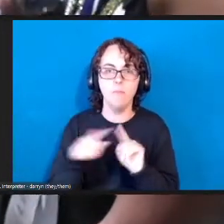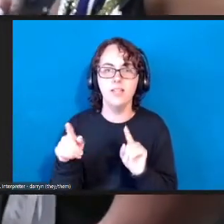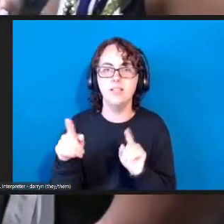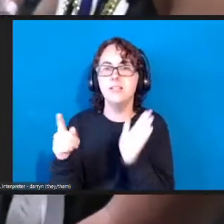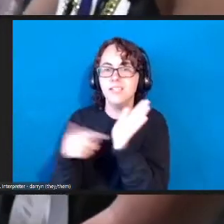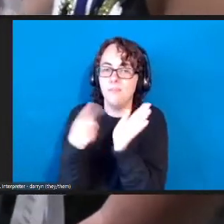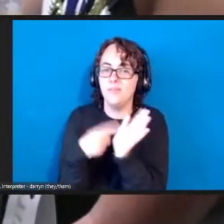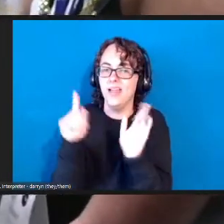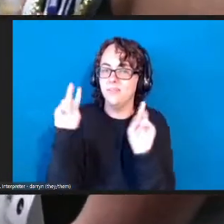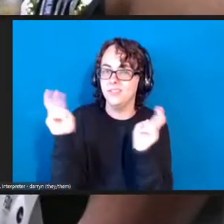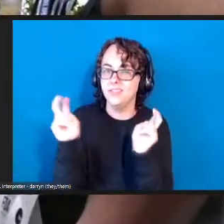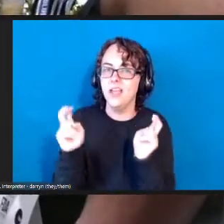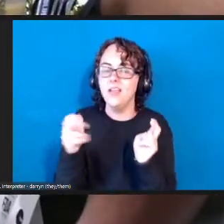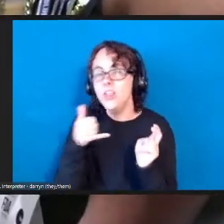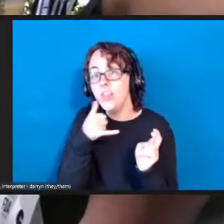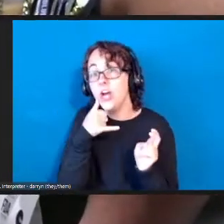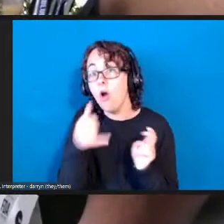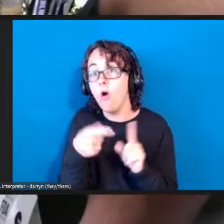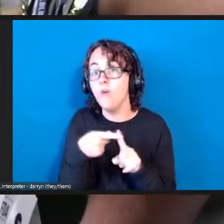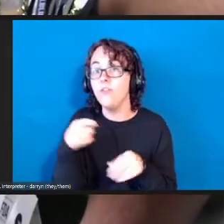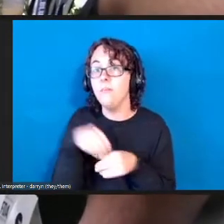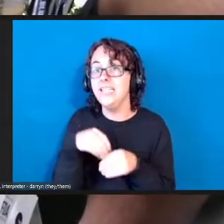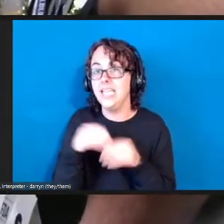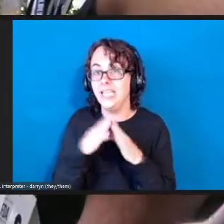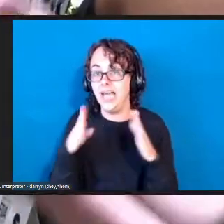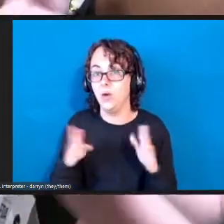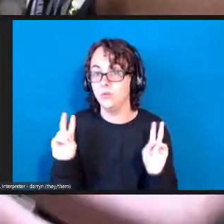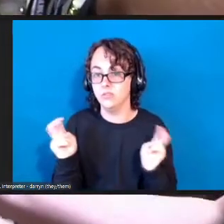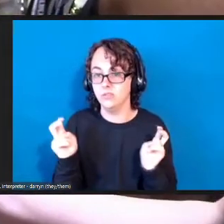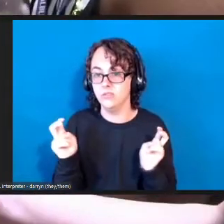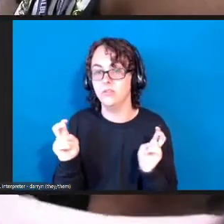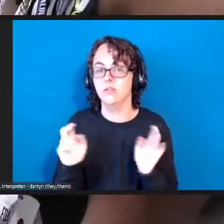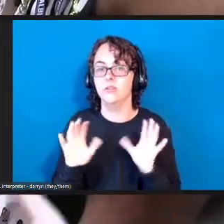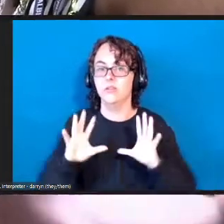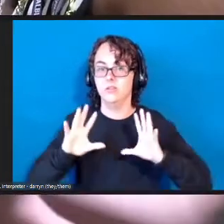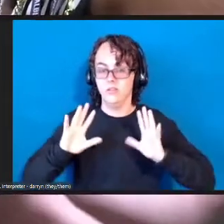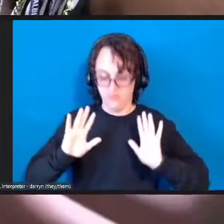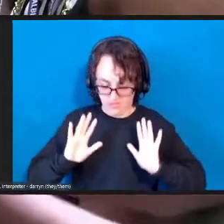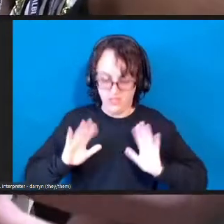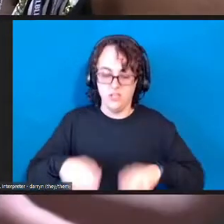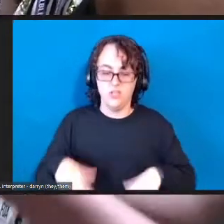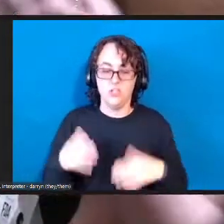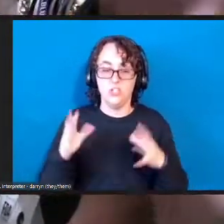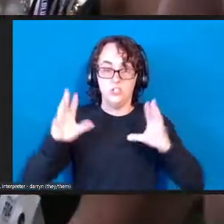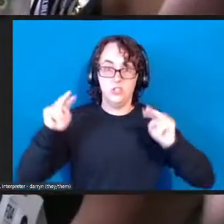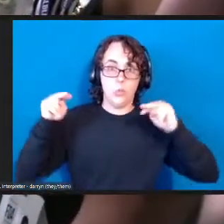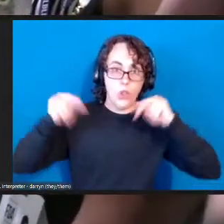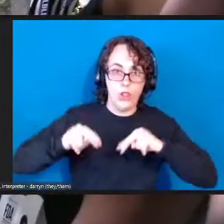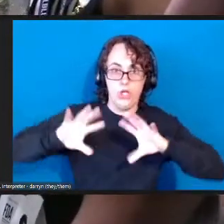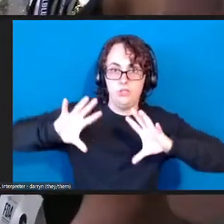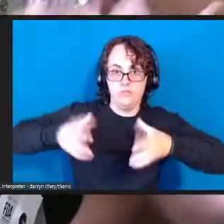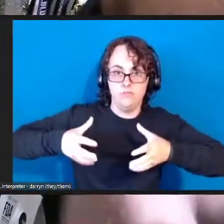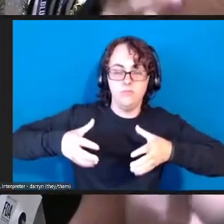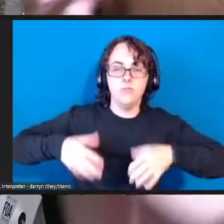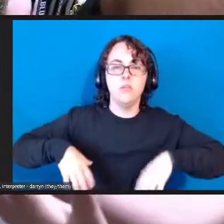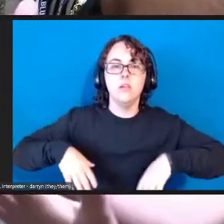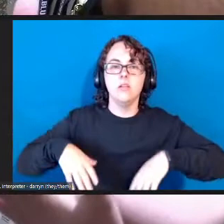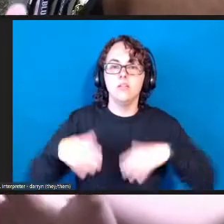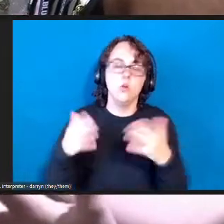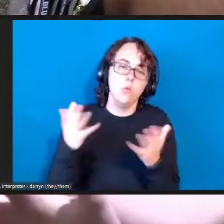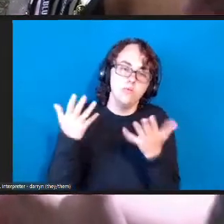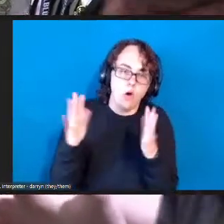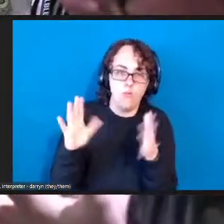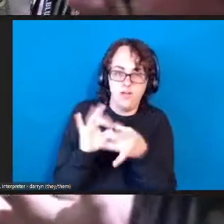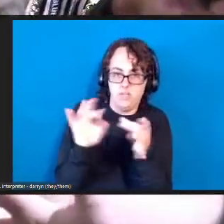house. And so what I want to name too, and it's been already sort of been named in the space already, is